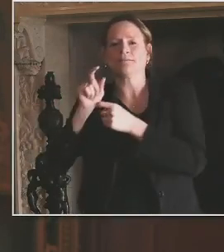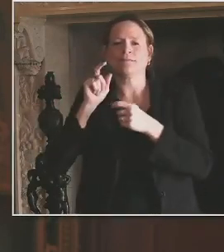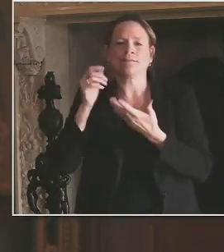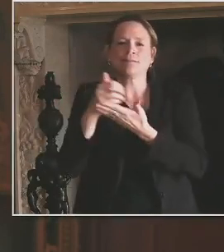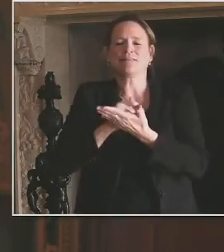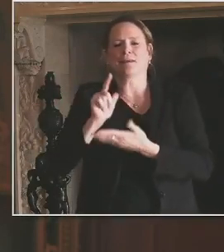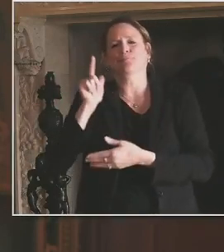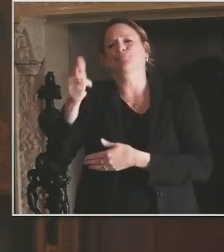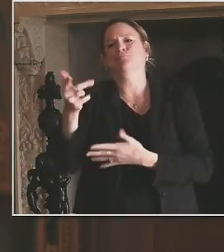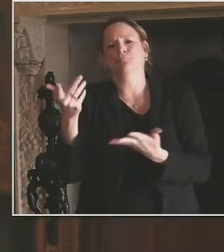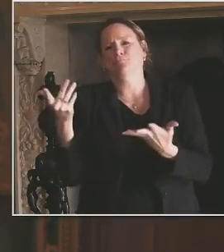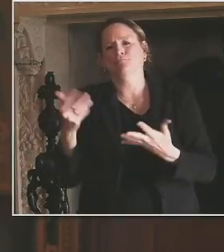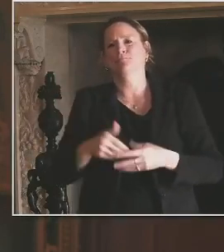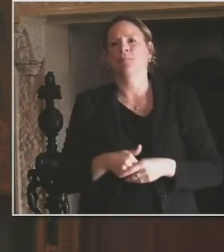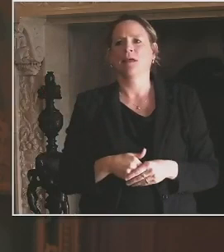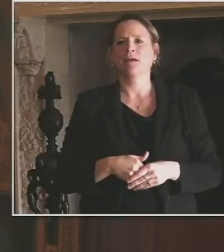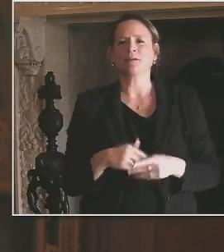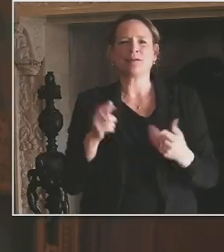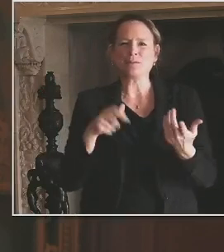some imprecise thing